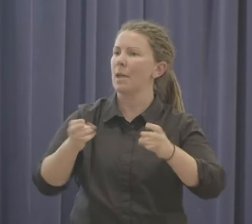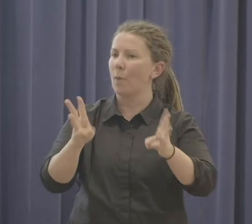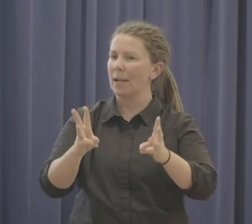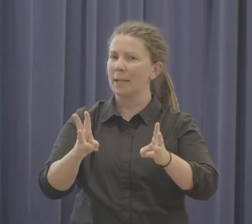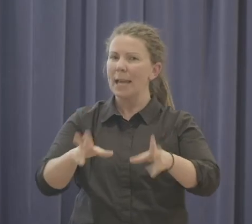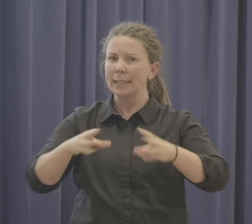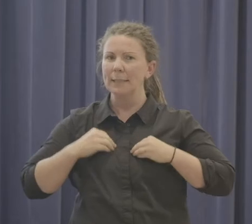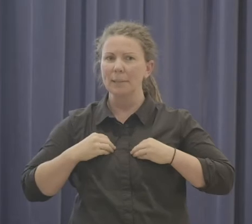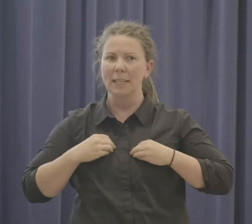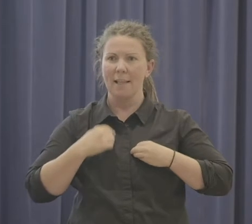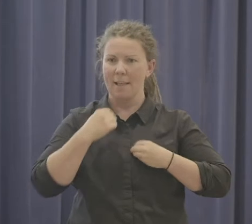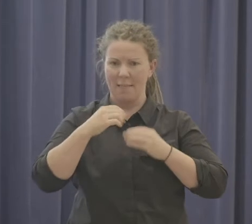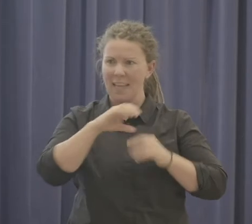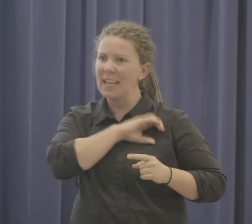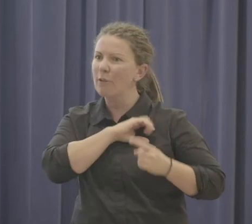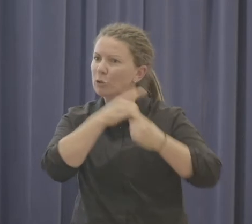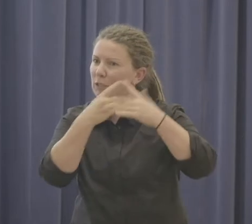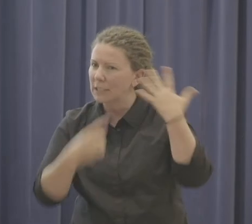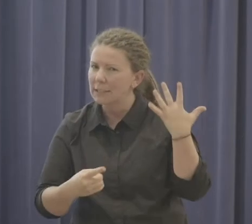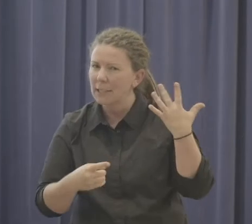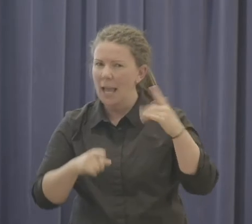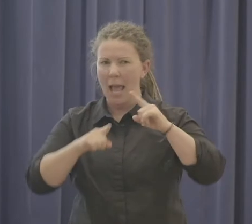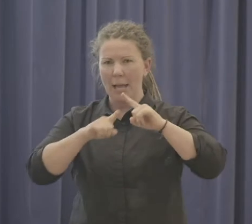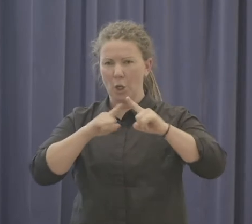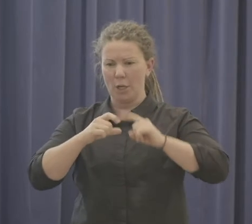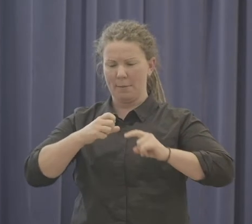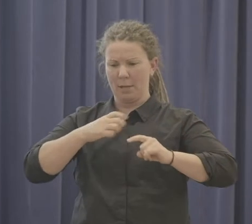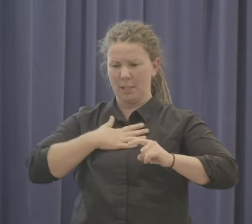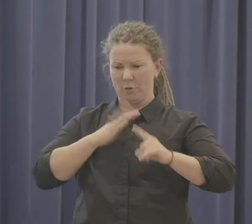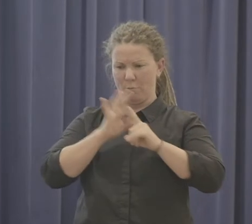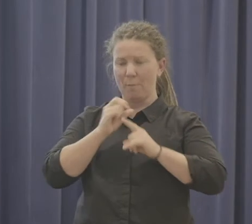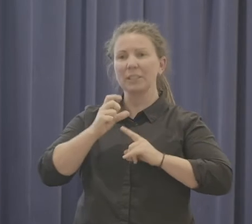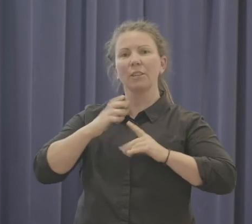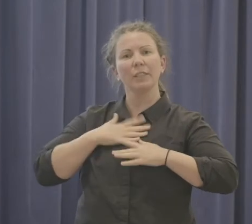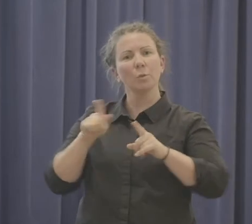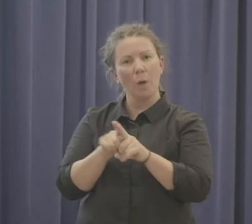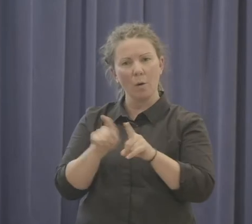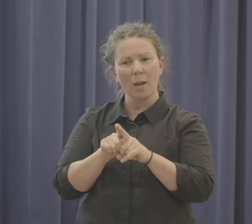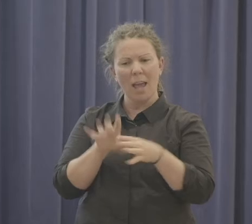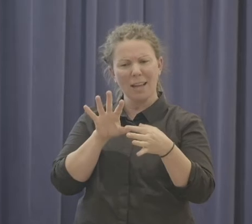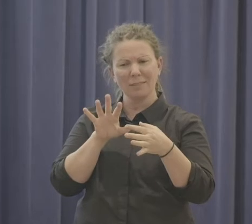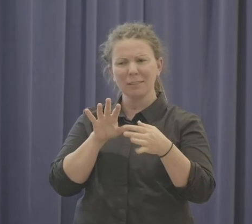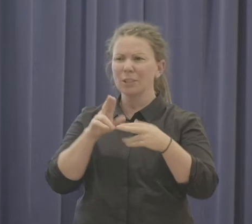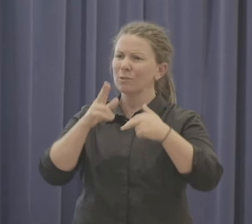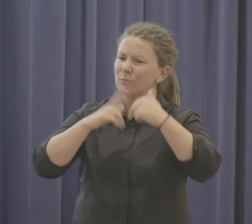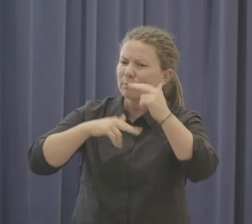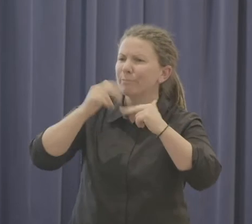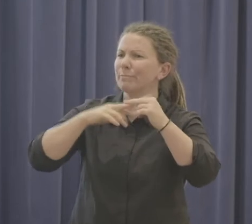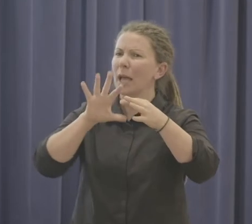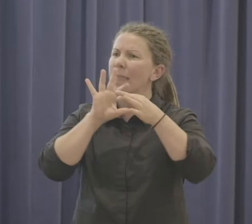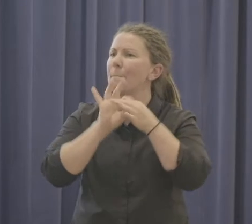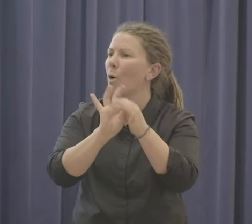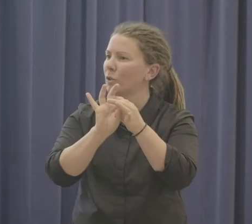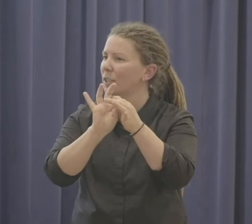about embracing every quality of people around you and letting yourself better from these qualities and allowing it to form a bond between you and the people around